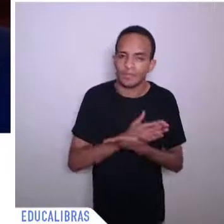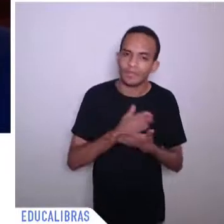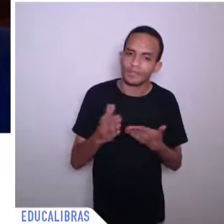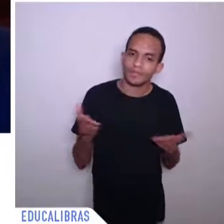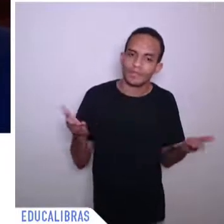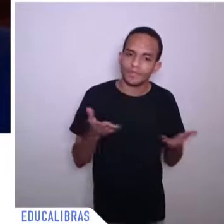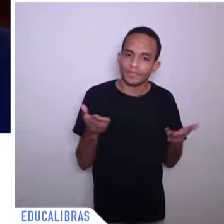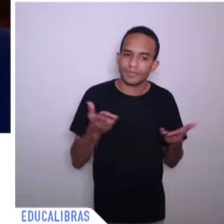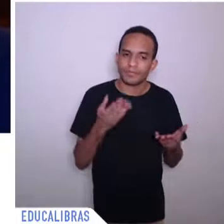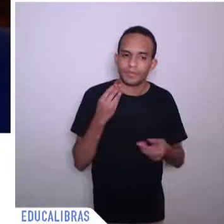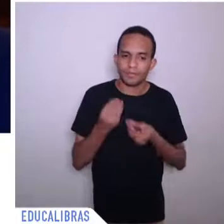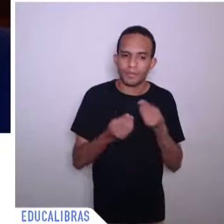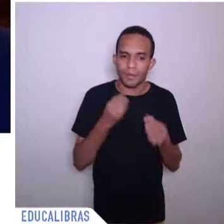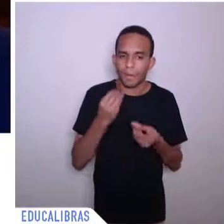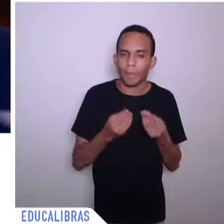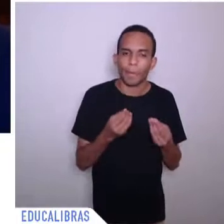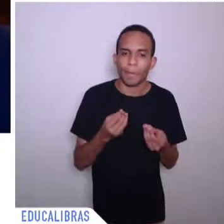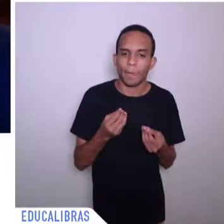Well,